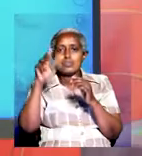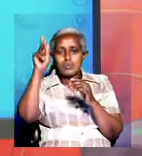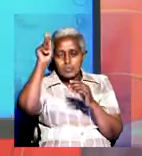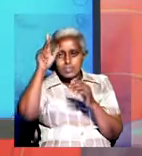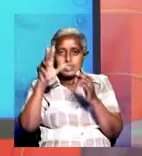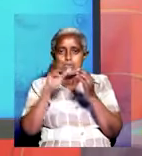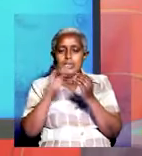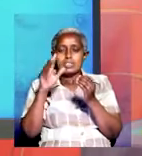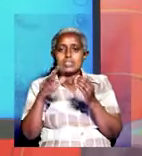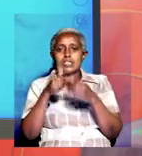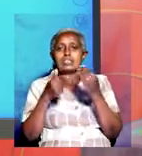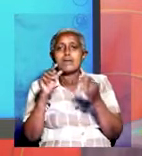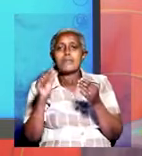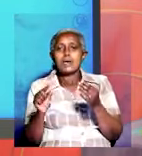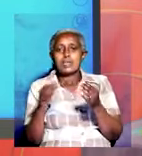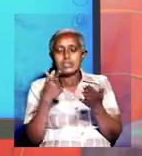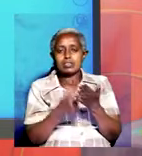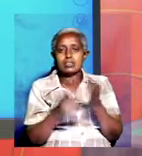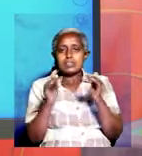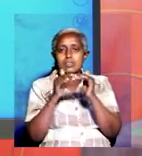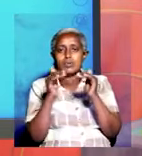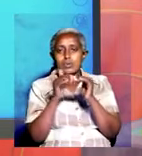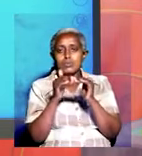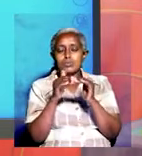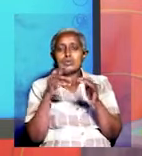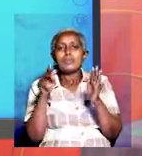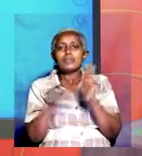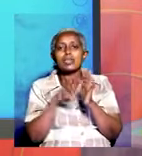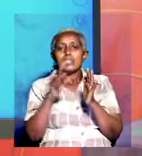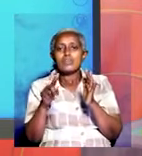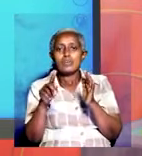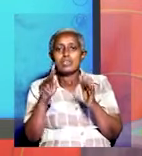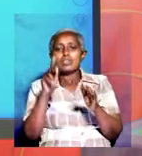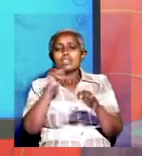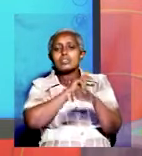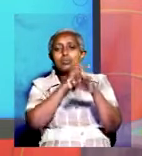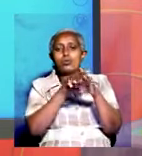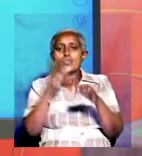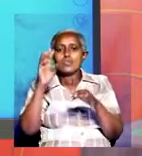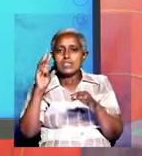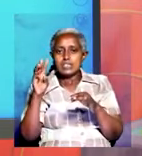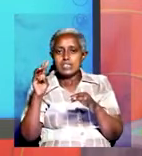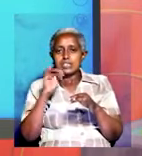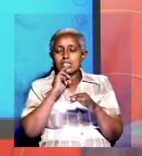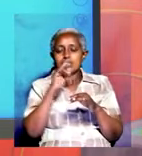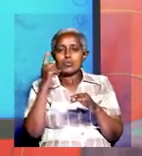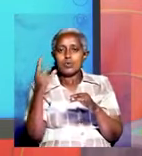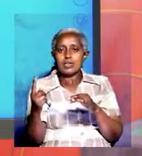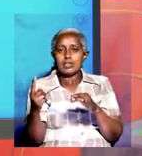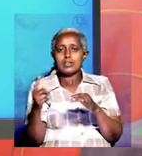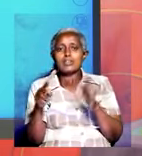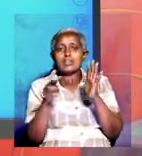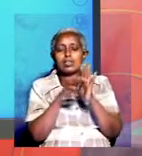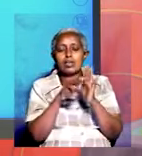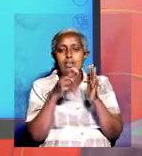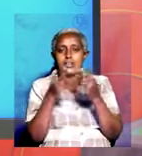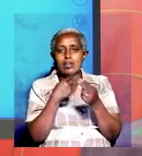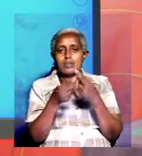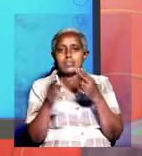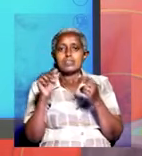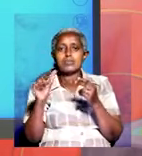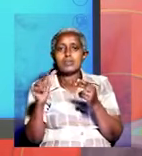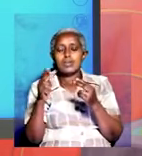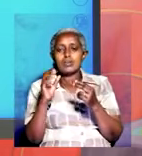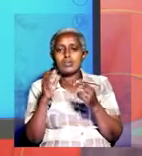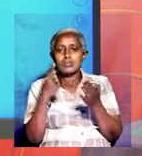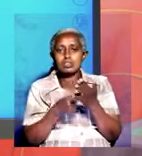its minor. Therefore, this equal to -1 the power of 6, it is 1, times the minor